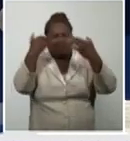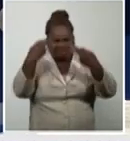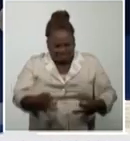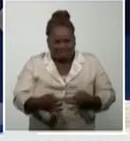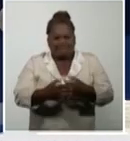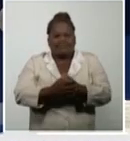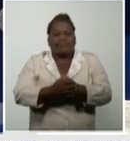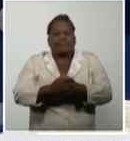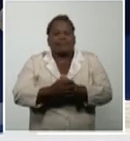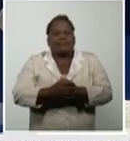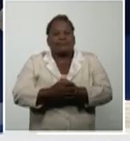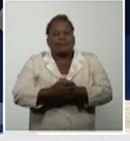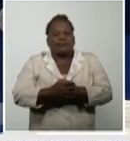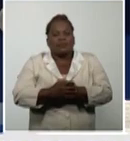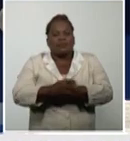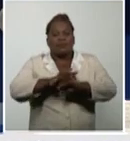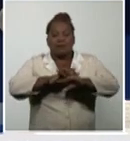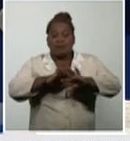studied.